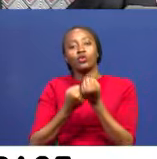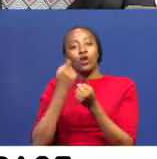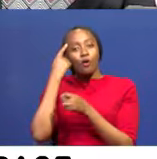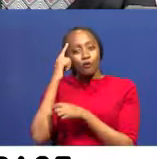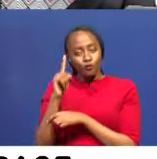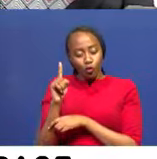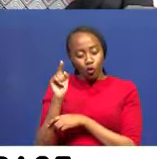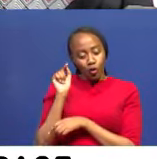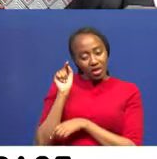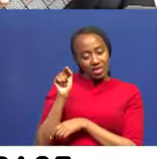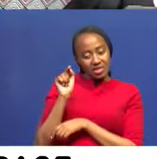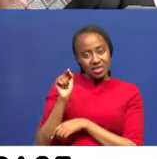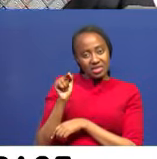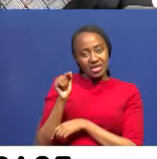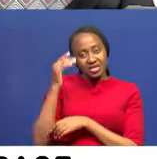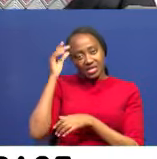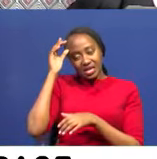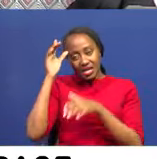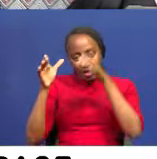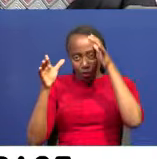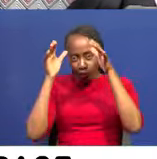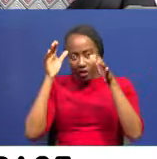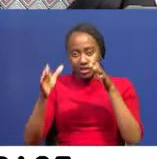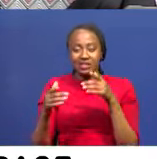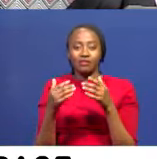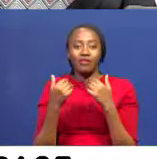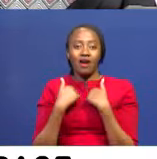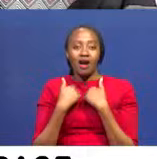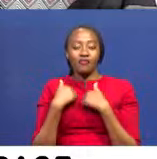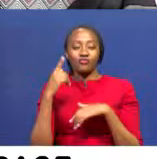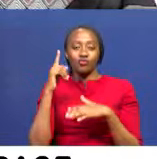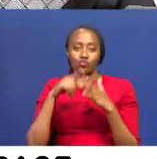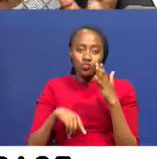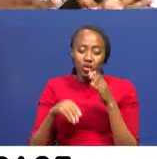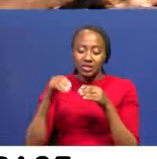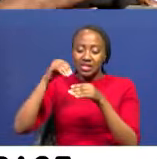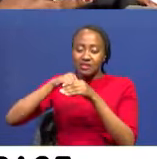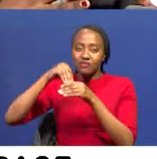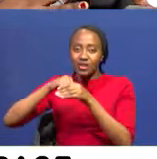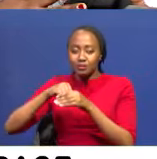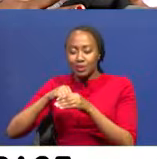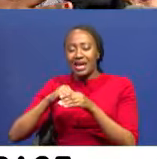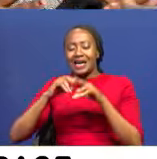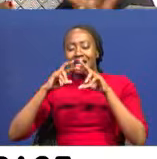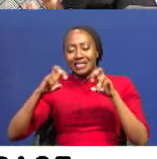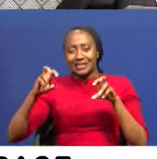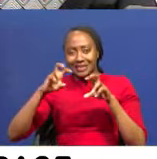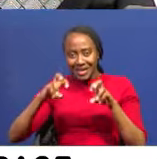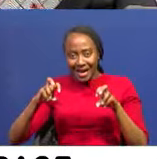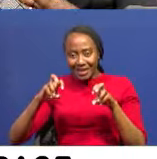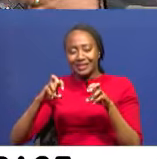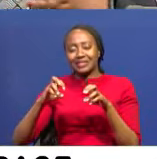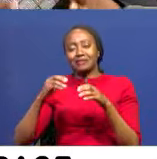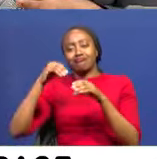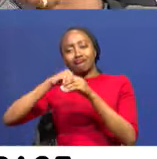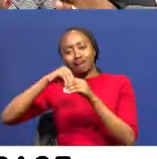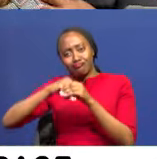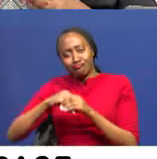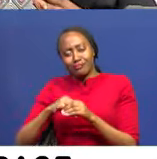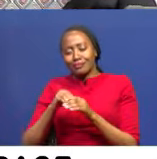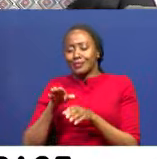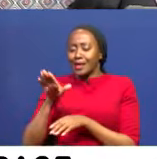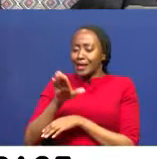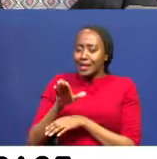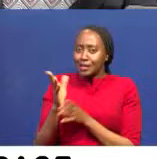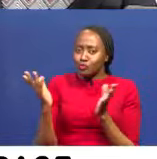innovative perspective in terms of investments to make sure that, you know, research investment, to make sure that our people have areas